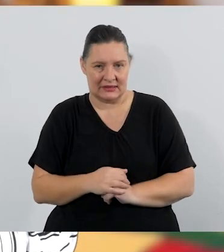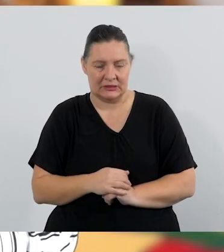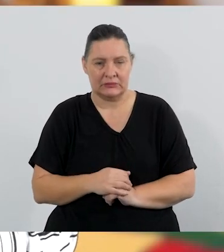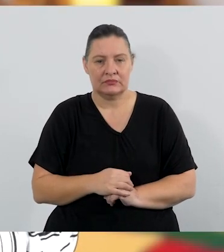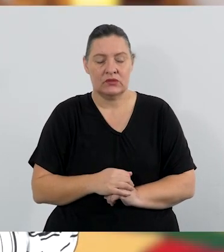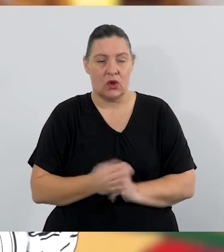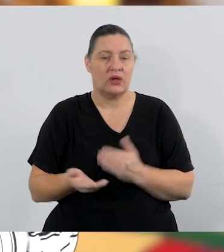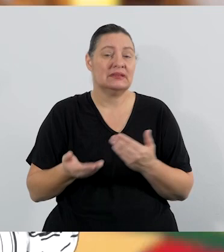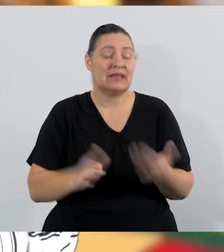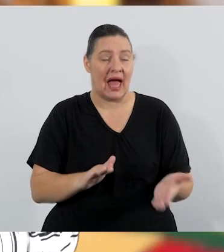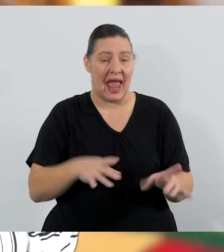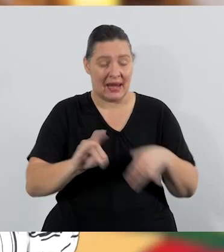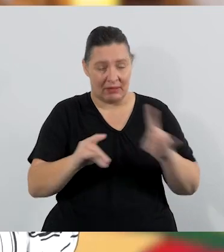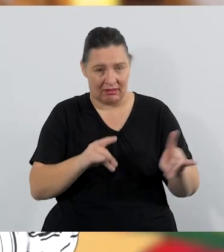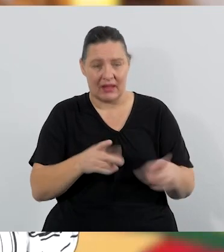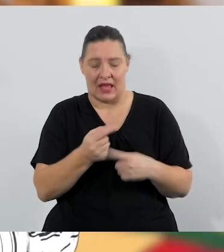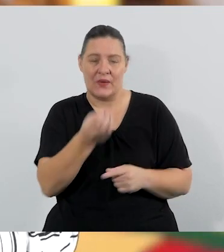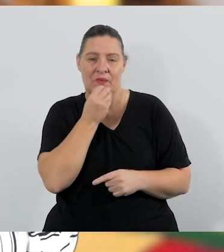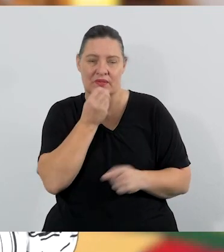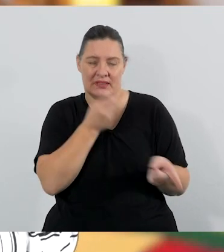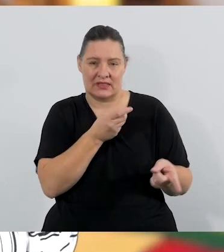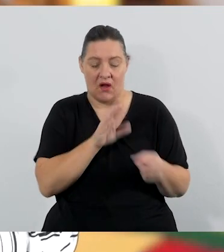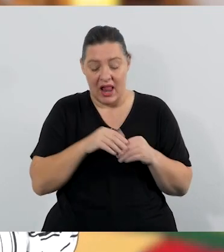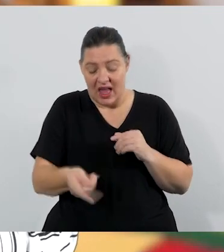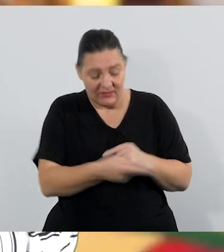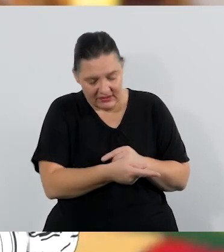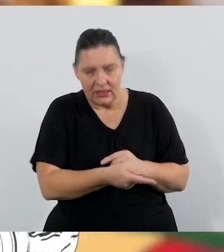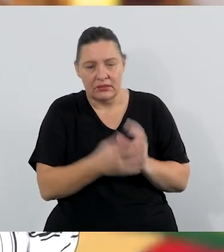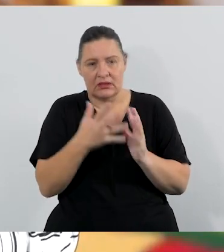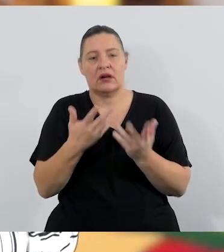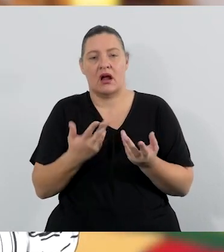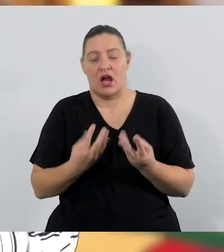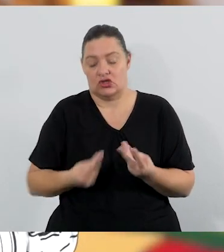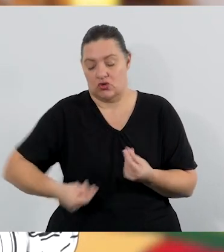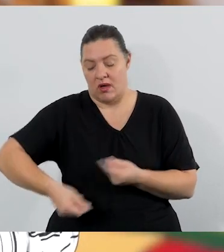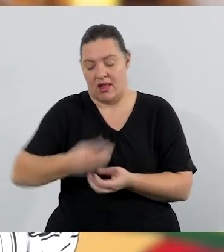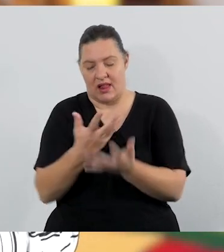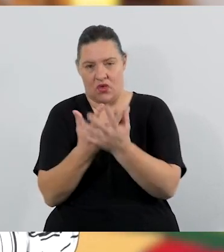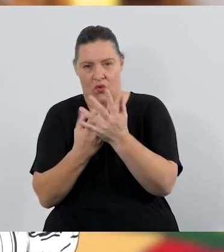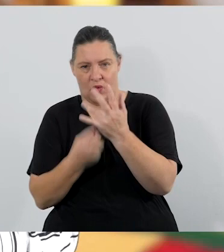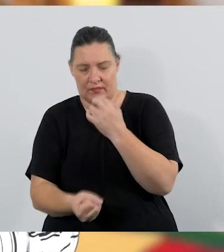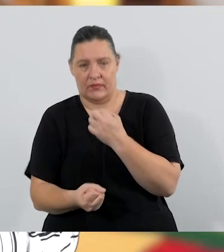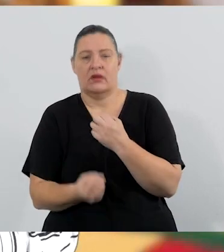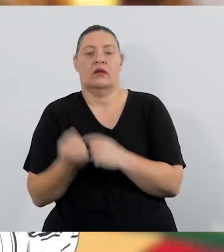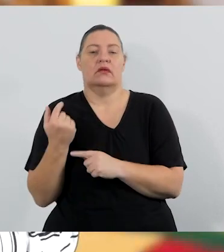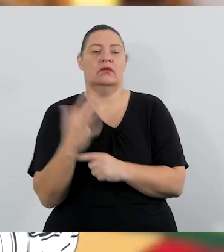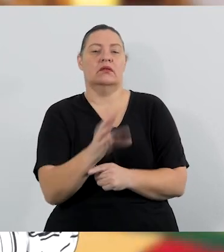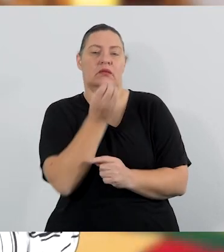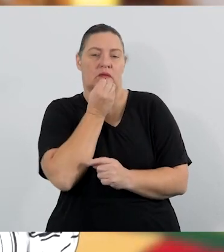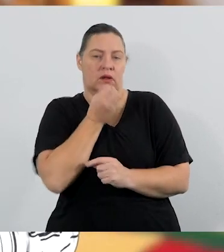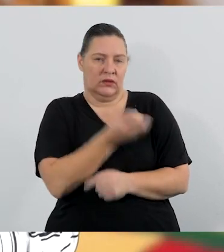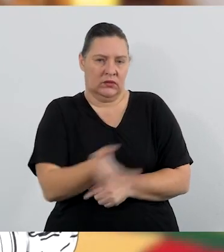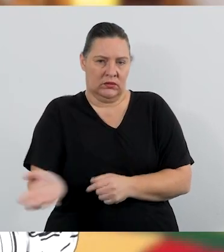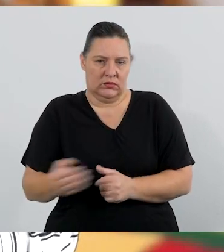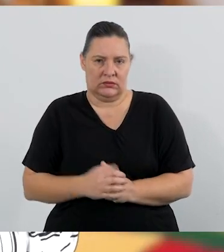remains of dead animals, they consume them, and then the remaining parts are then absorbed by the soil and into the plants as